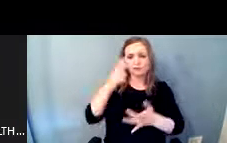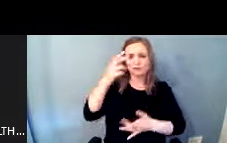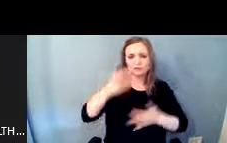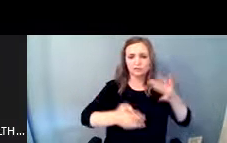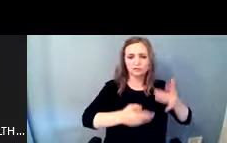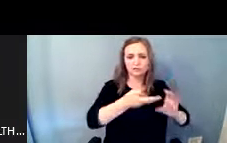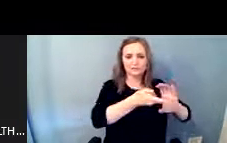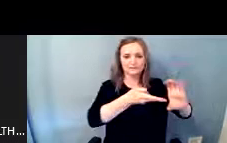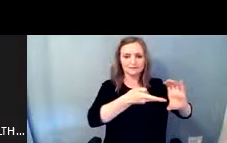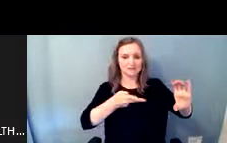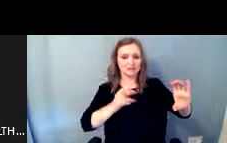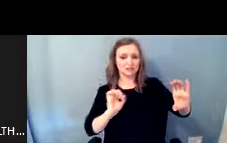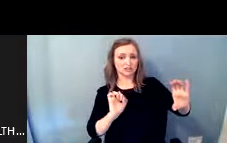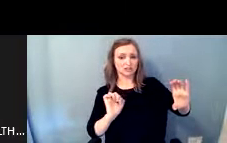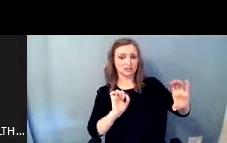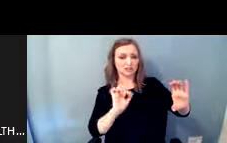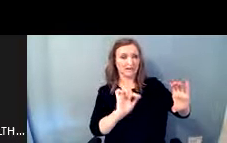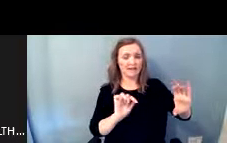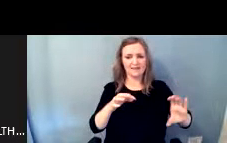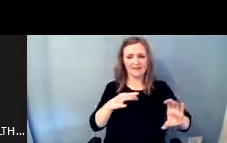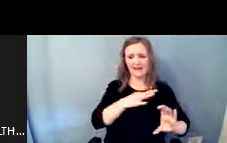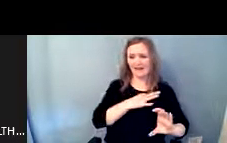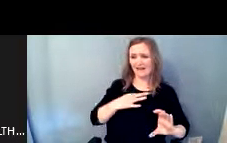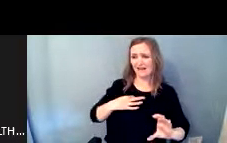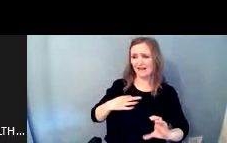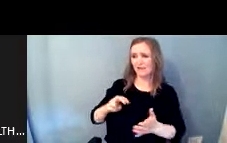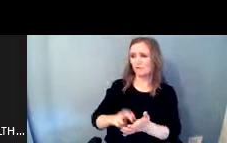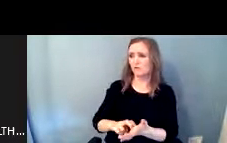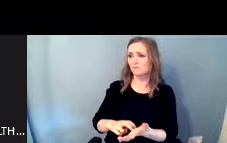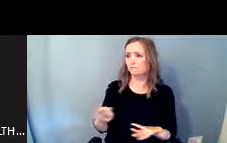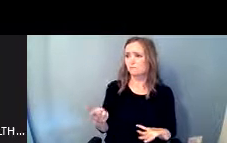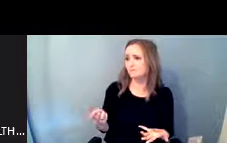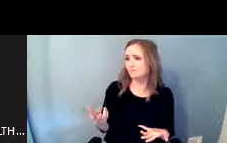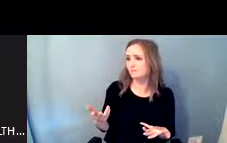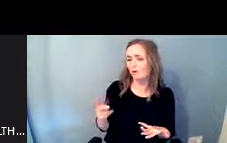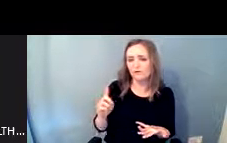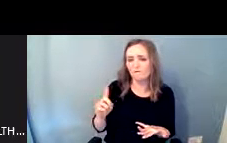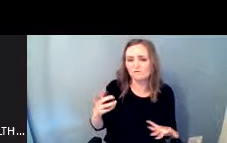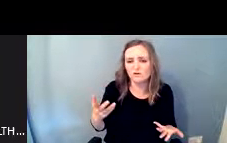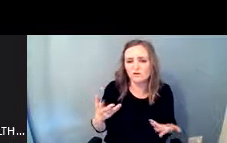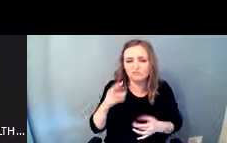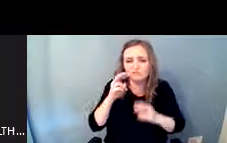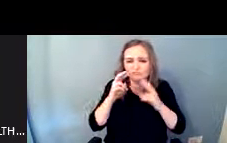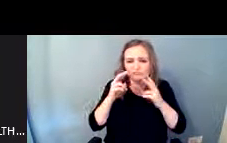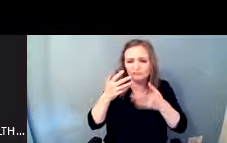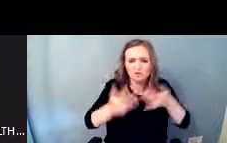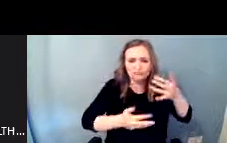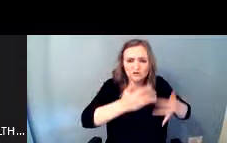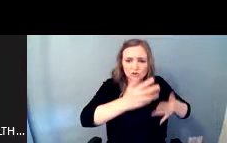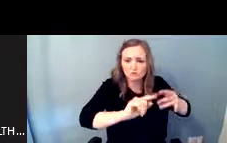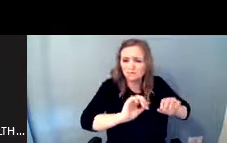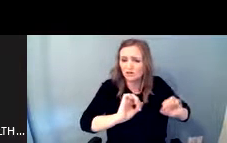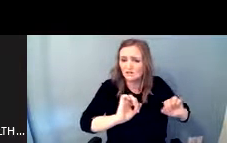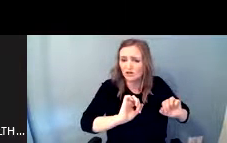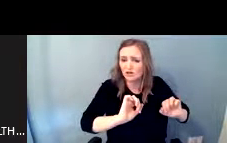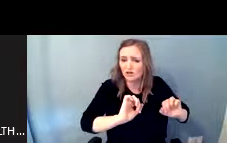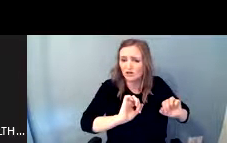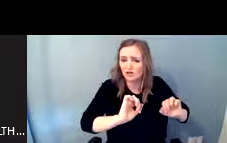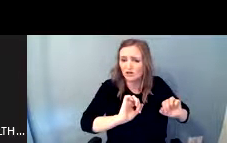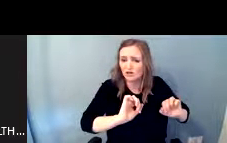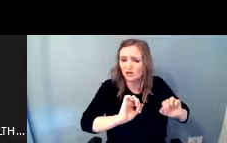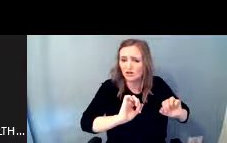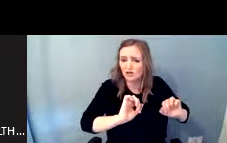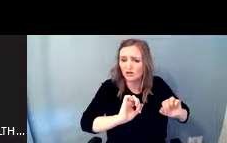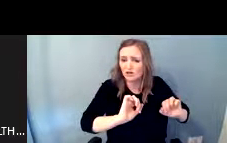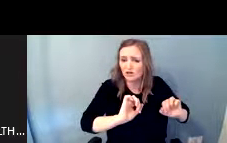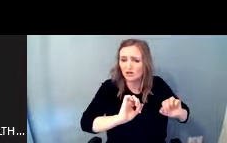CT scan, and then that clinic appointment is less helpful. And now we have this lovely pathway where patients